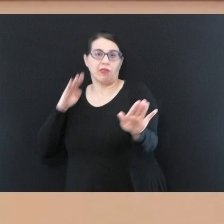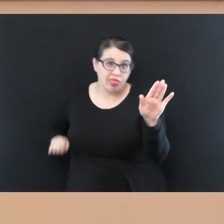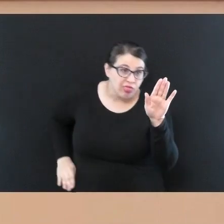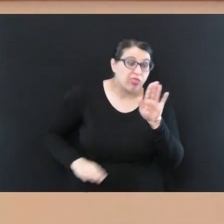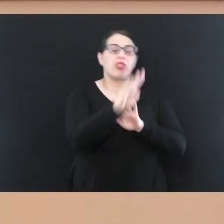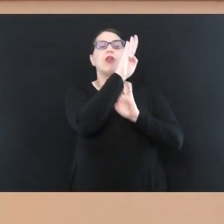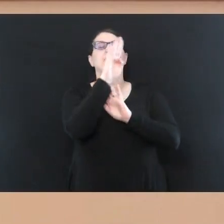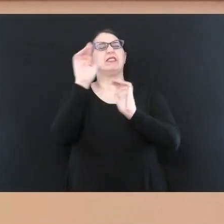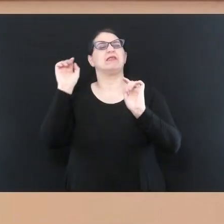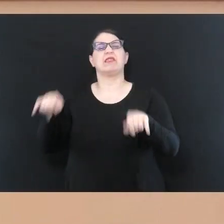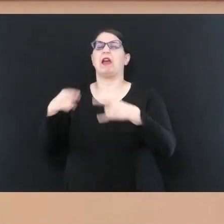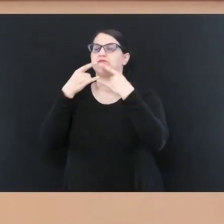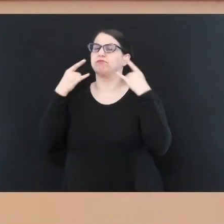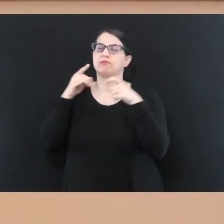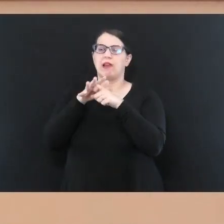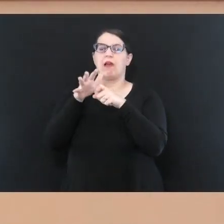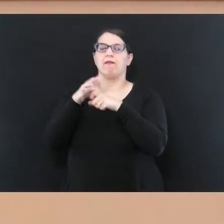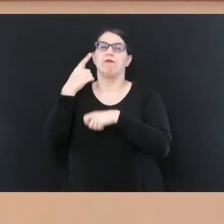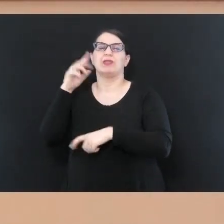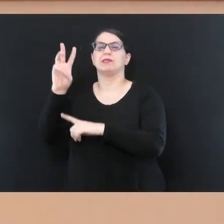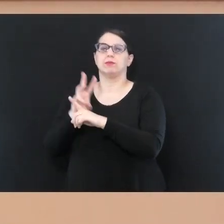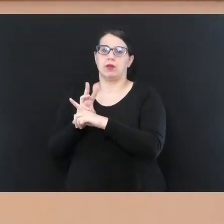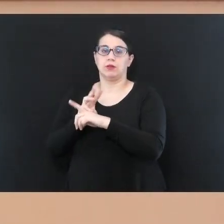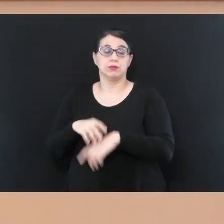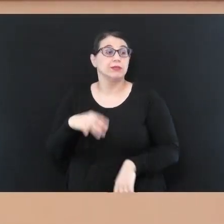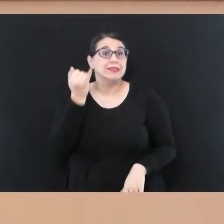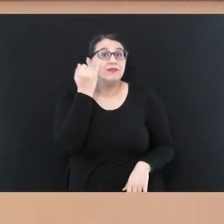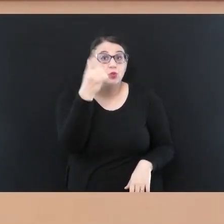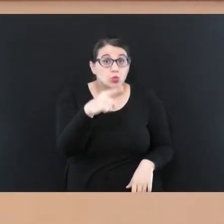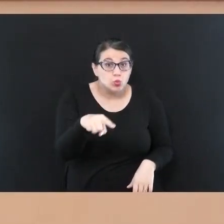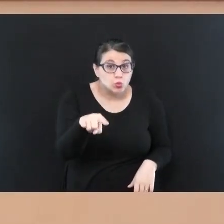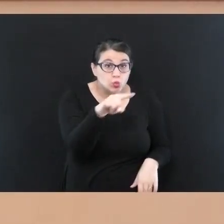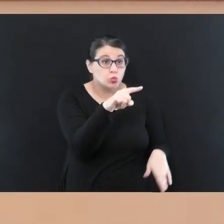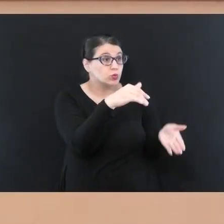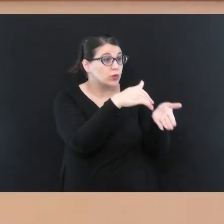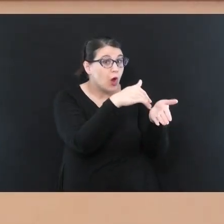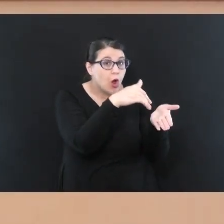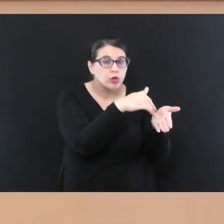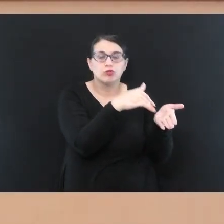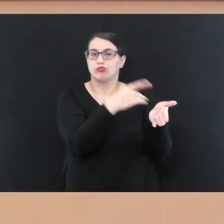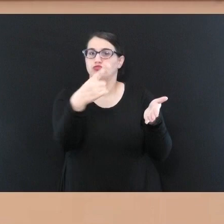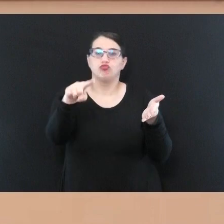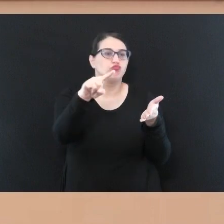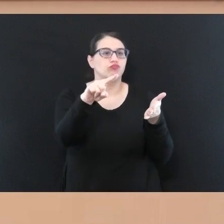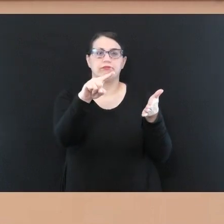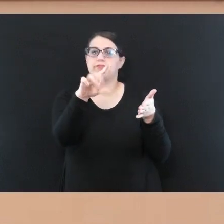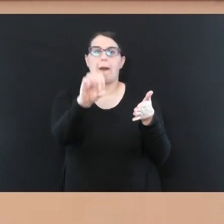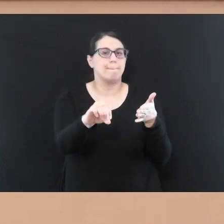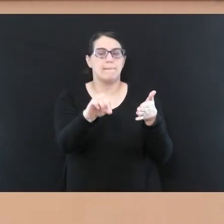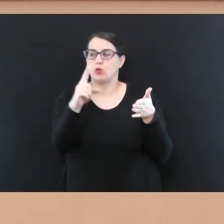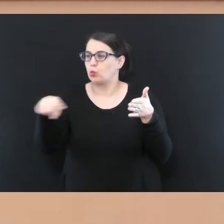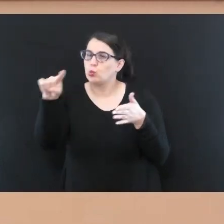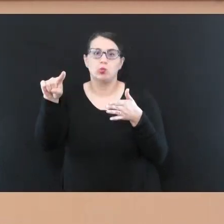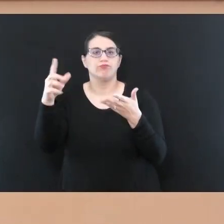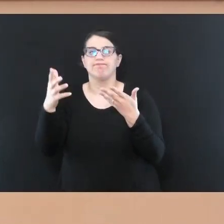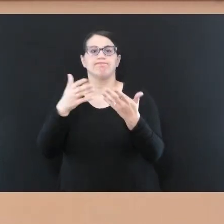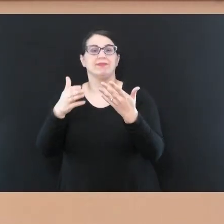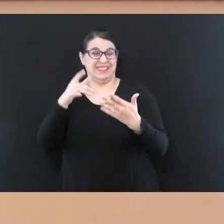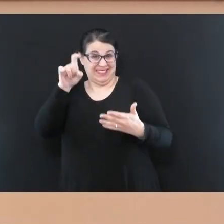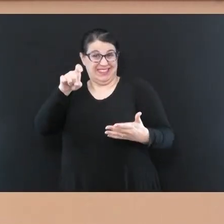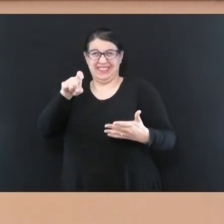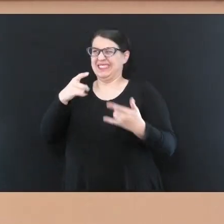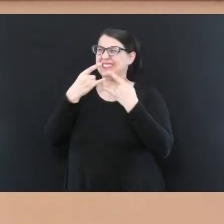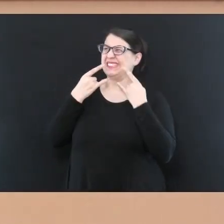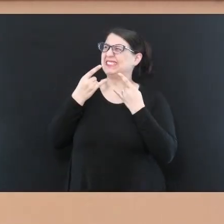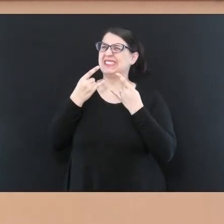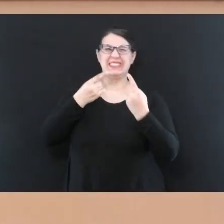those providers out there and organizations that need PPE and are having issues with